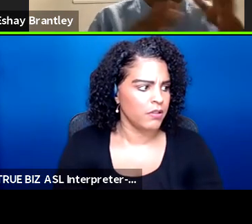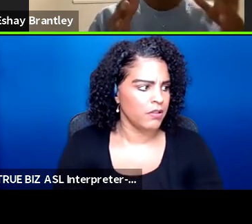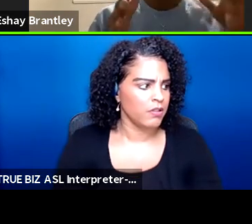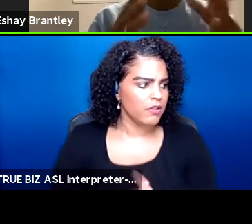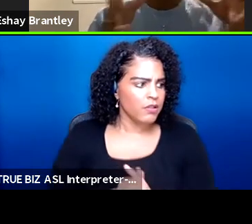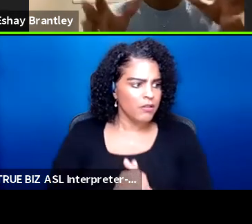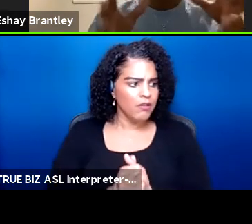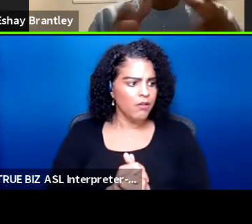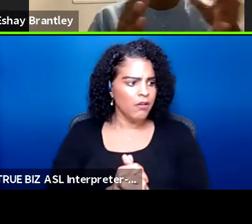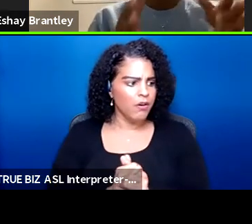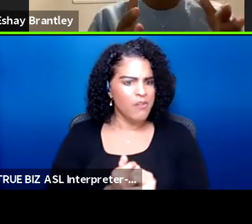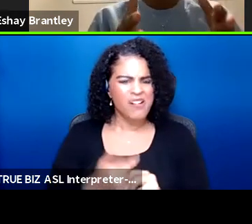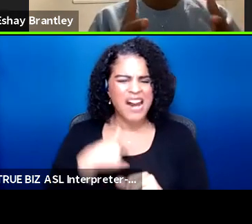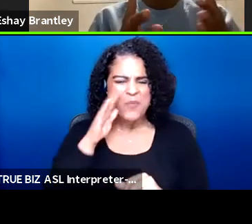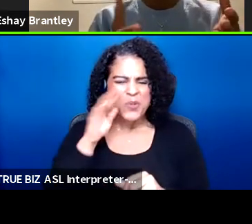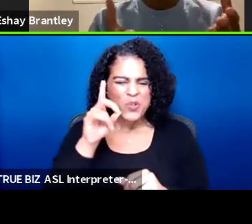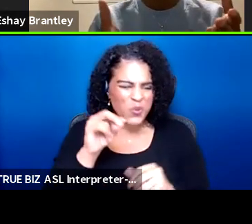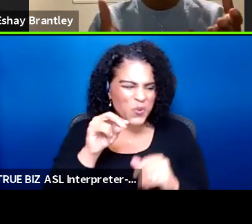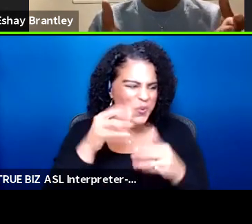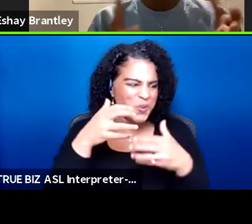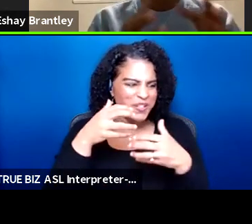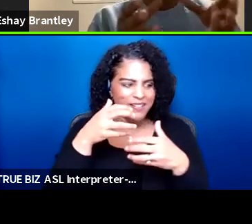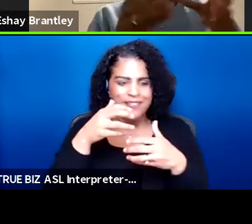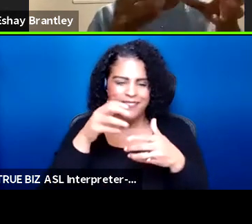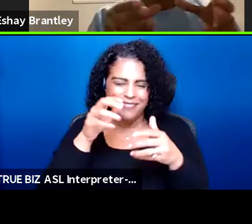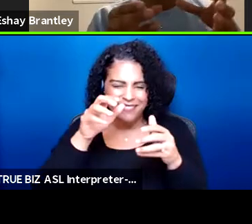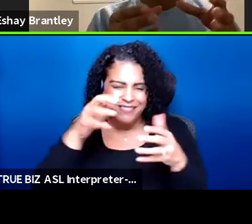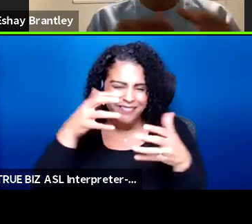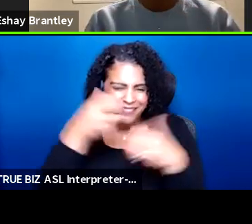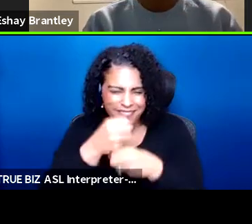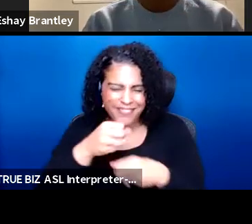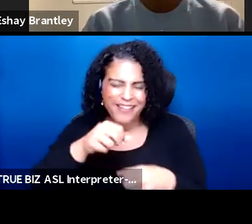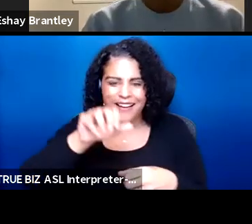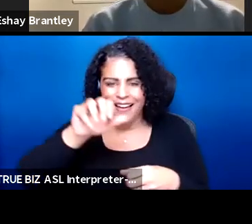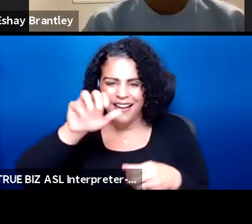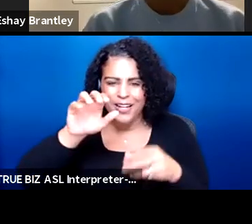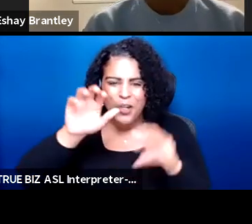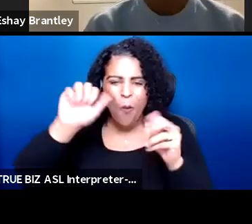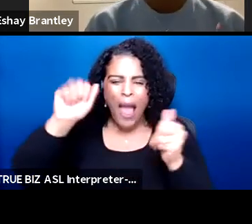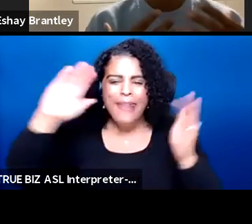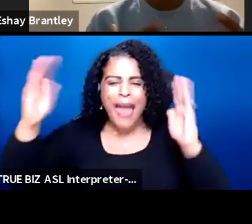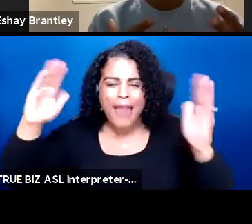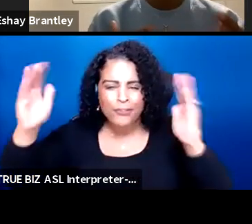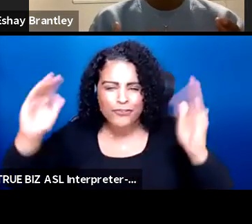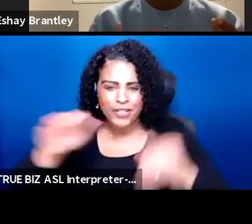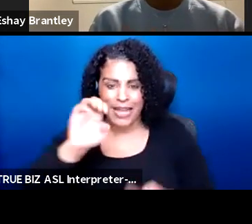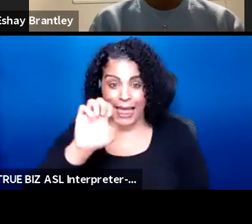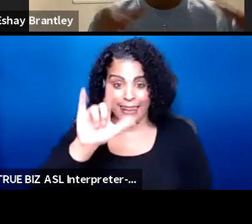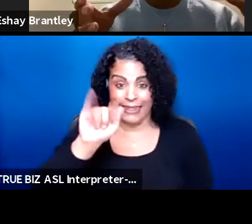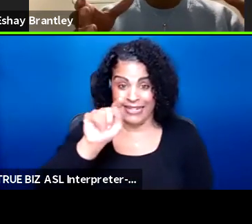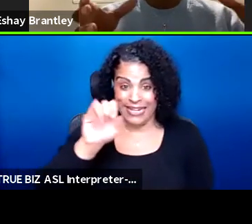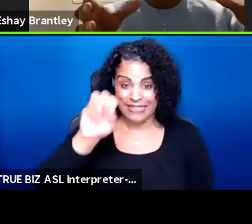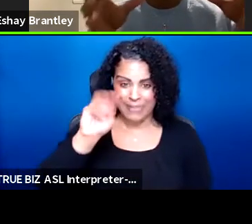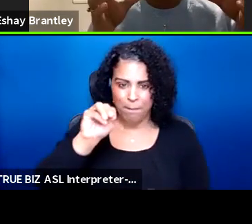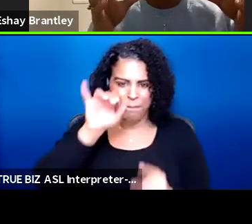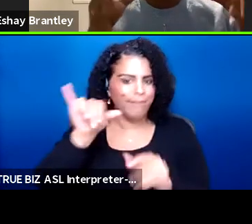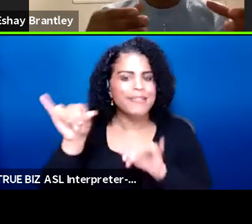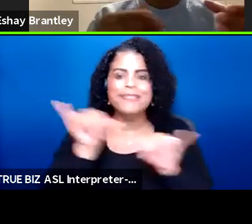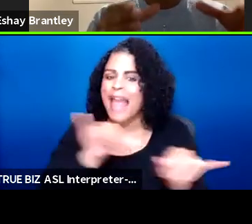I'm going to always be doing like little analogies because that's how I talk. I talk in like analogies. So elitism to me is the